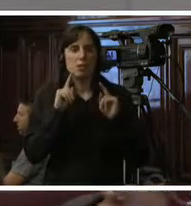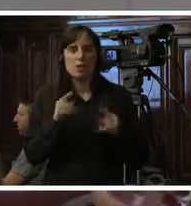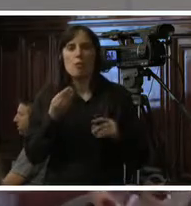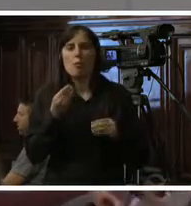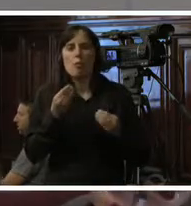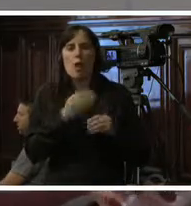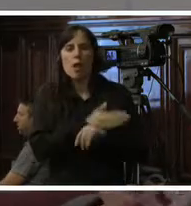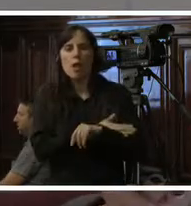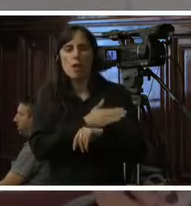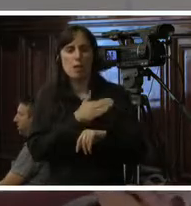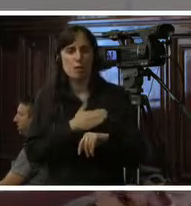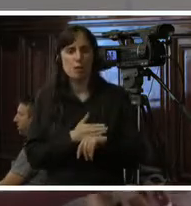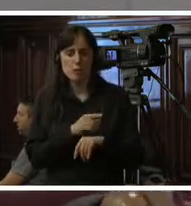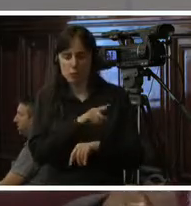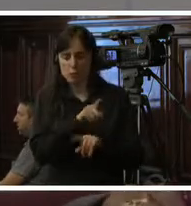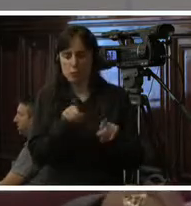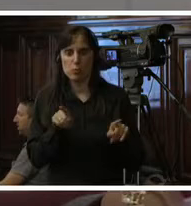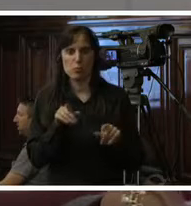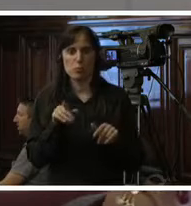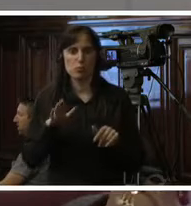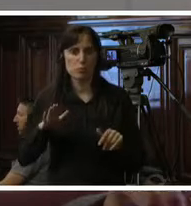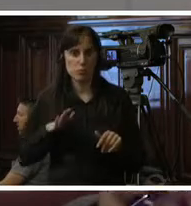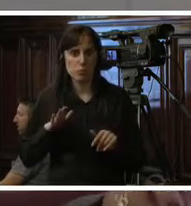them, these communities?